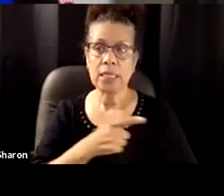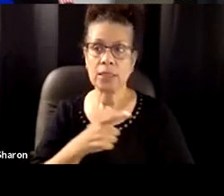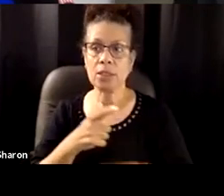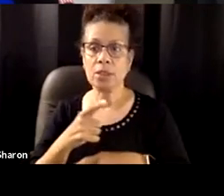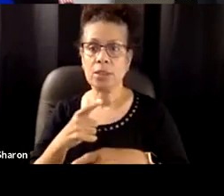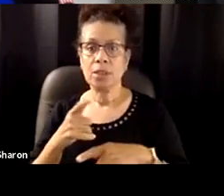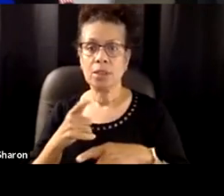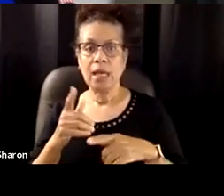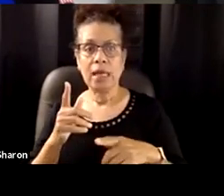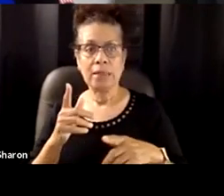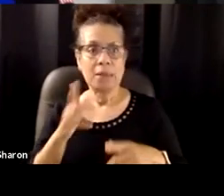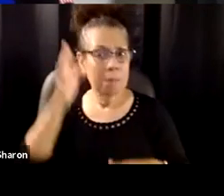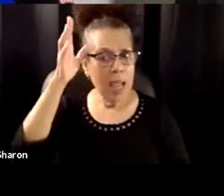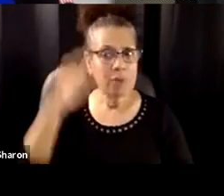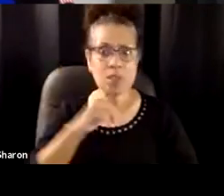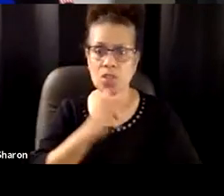to school